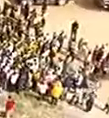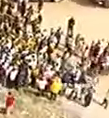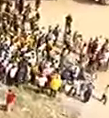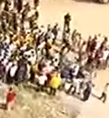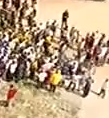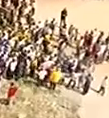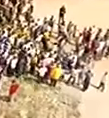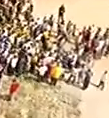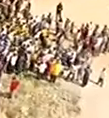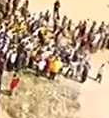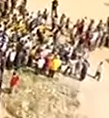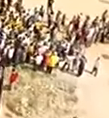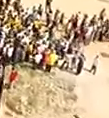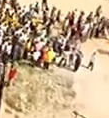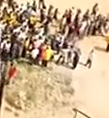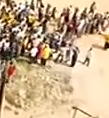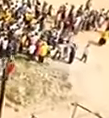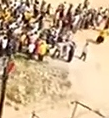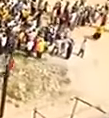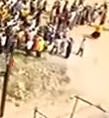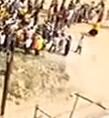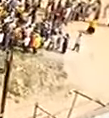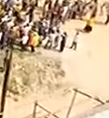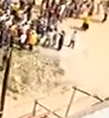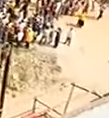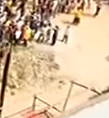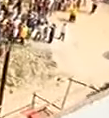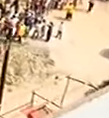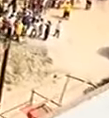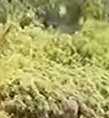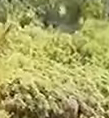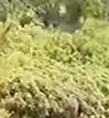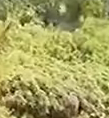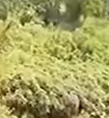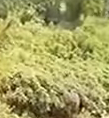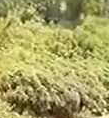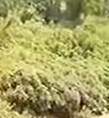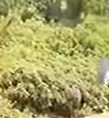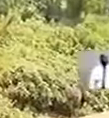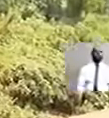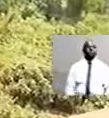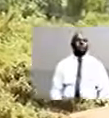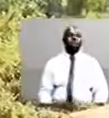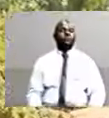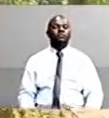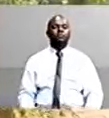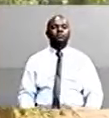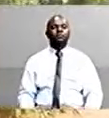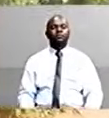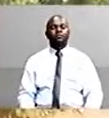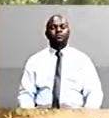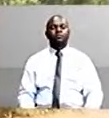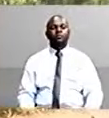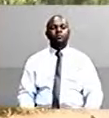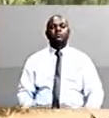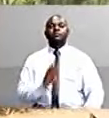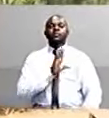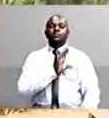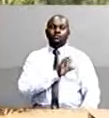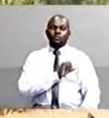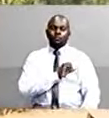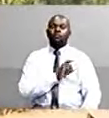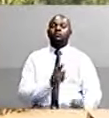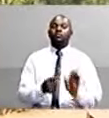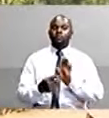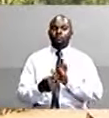As the great trek was coming to an end, President Yoweri Museveni congratulated the Africa Kwetu trekkers for the endurance they have